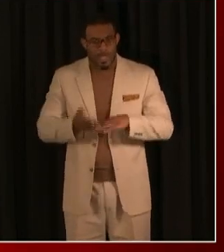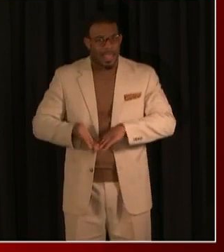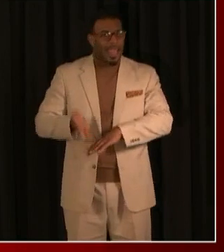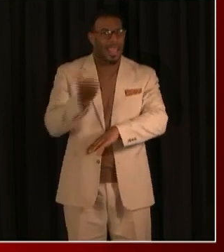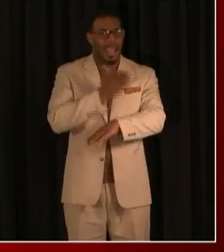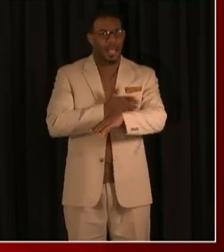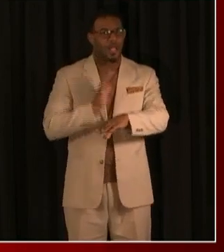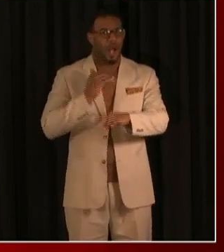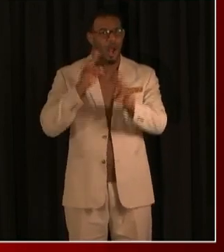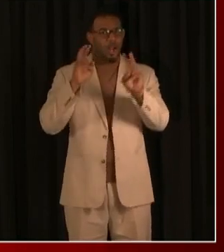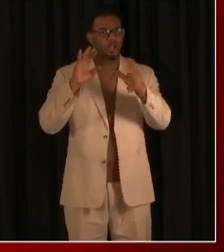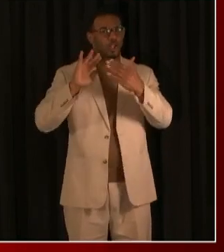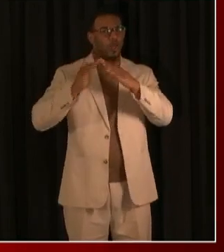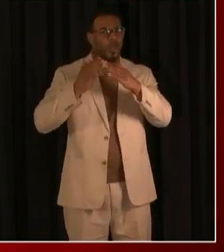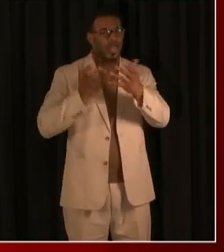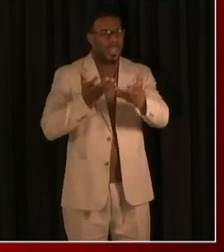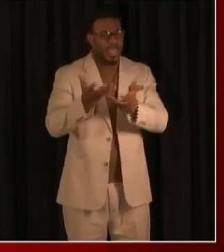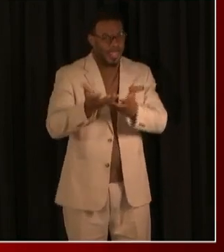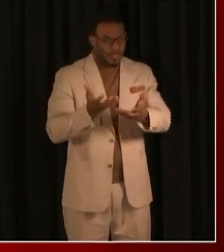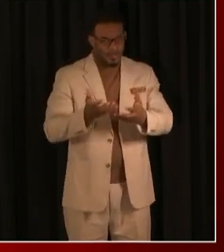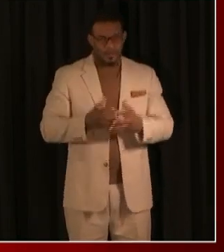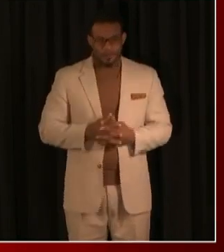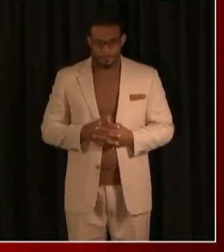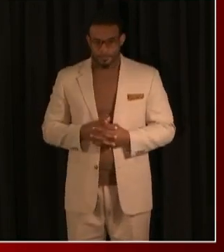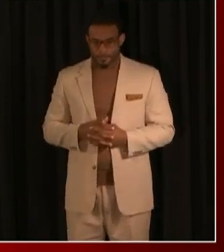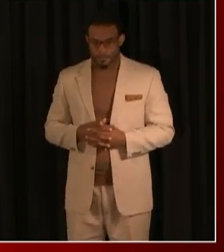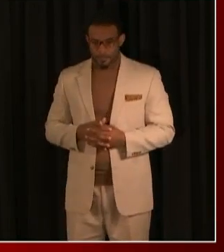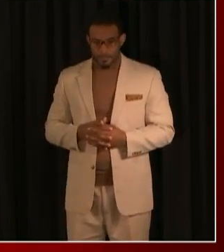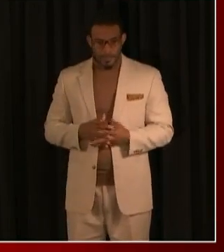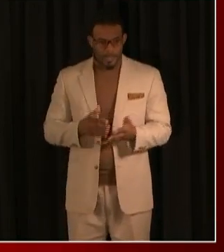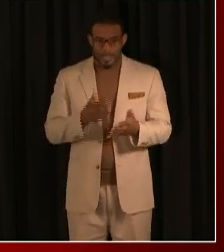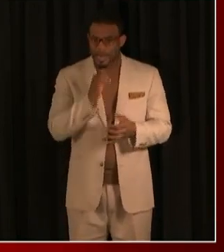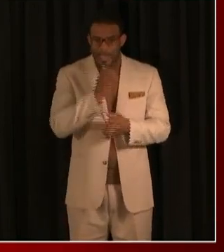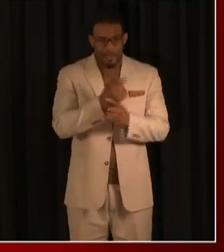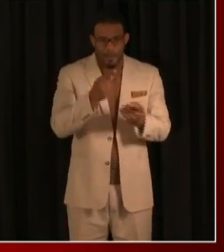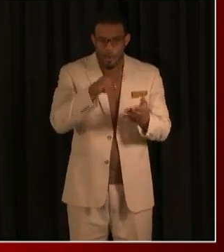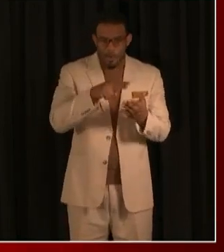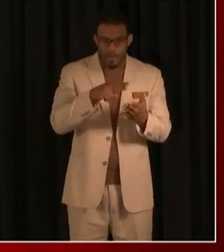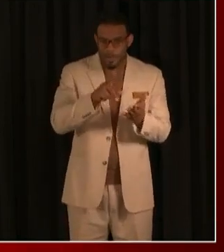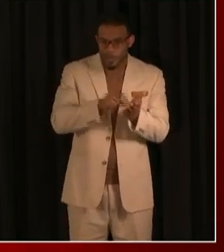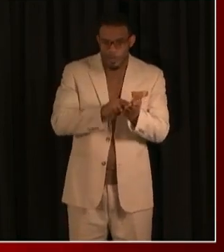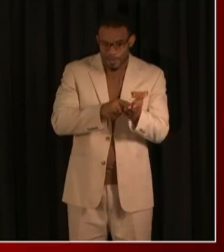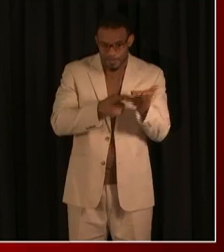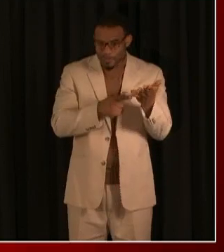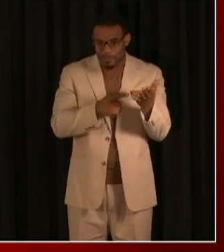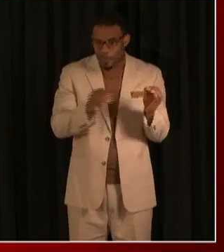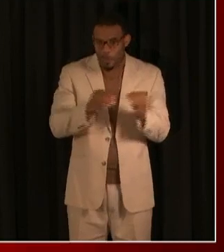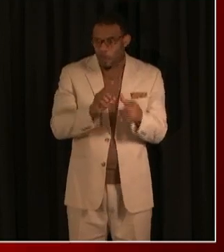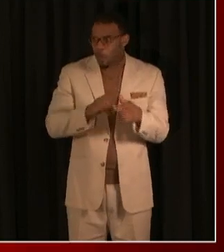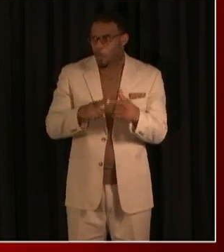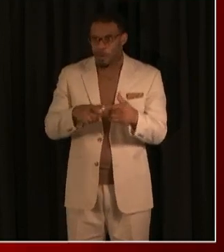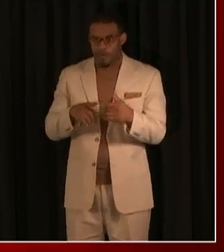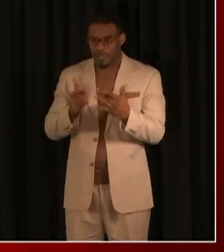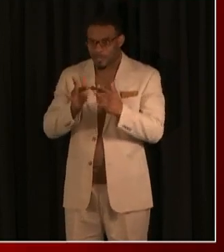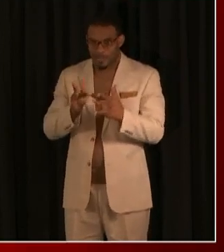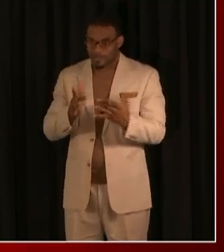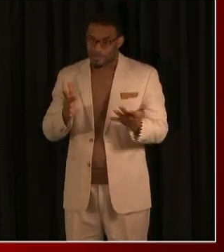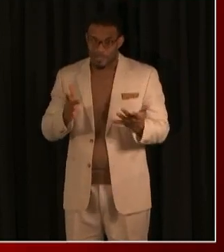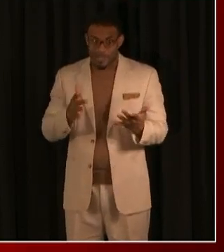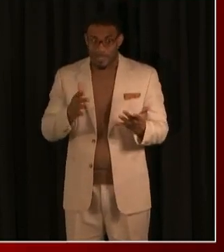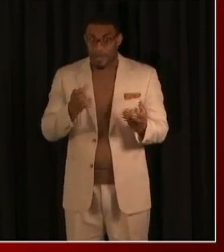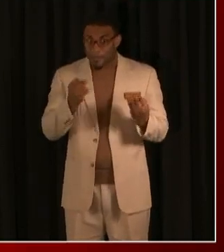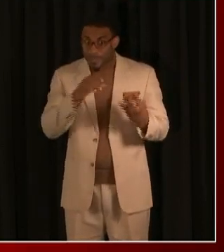able to get seniors connected who may not be, reading the papers or the flyers that we're putting out or have access